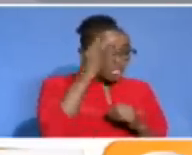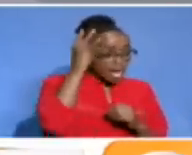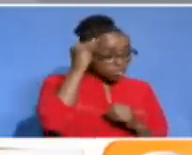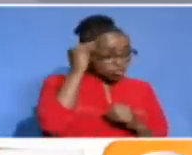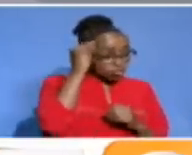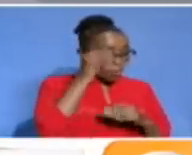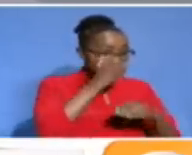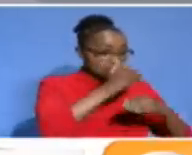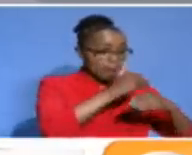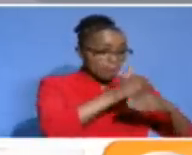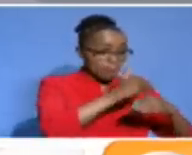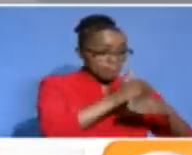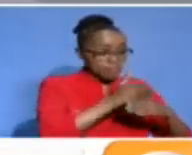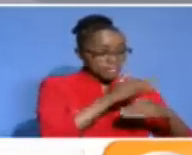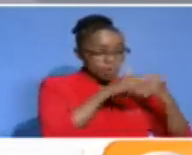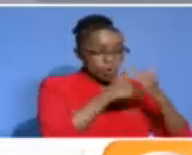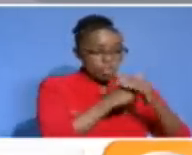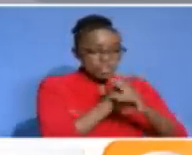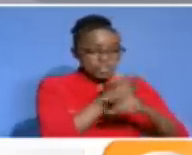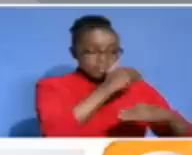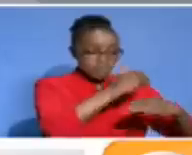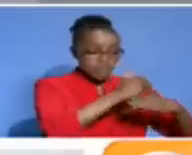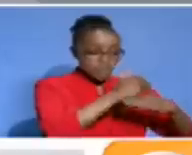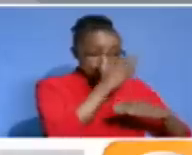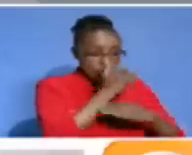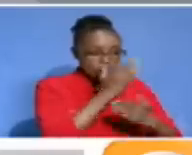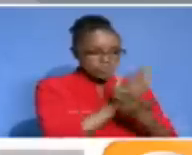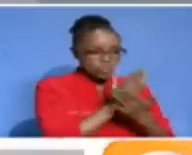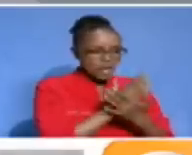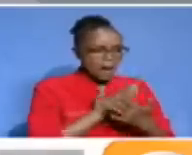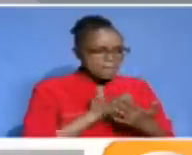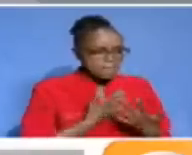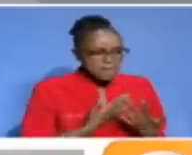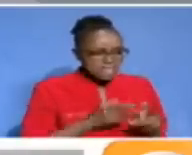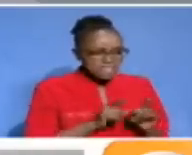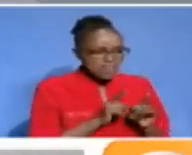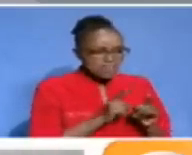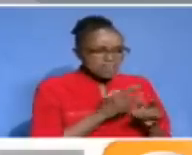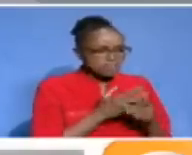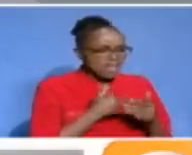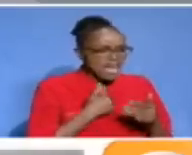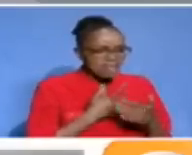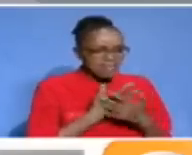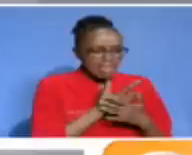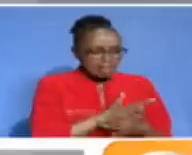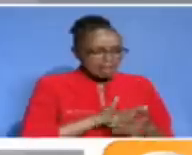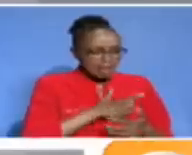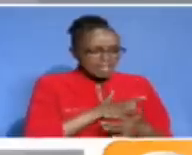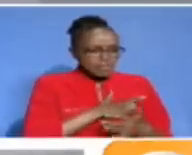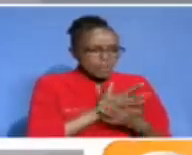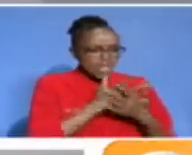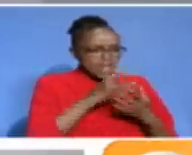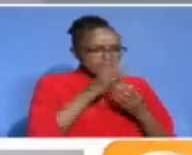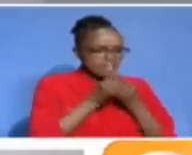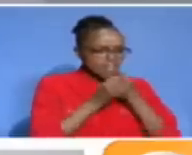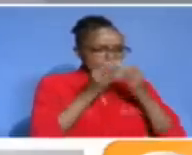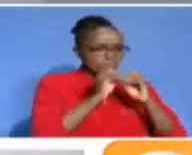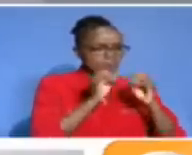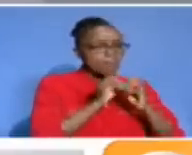all other borders. Because although I'm not privy to any information, but I know for fact